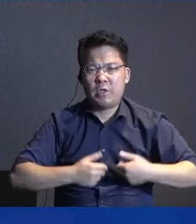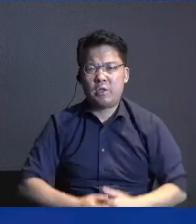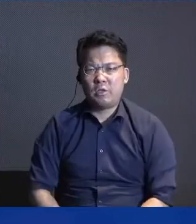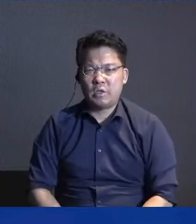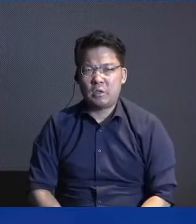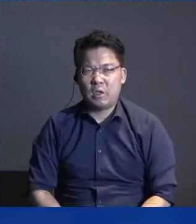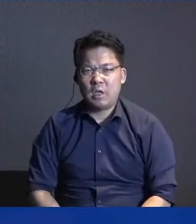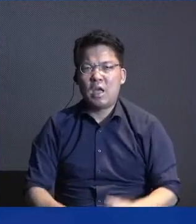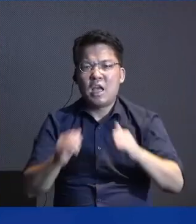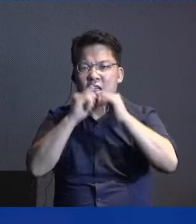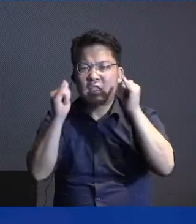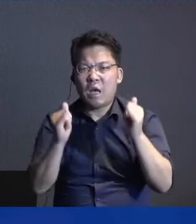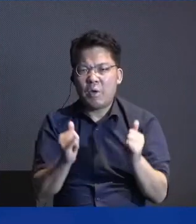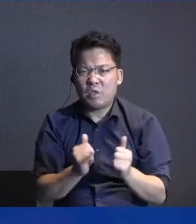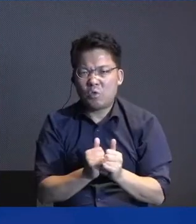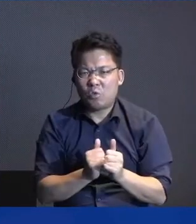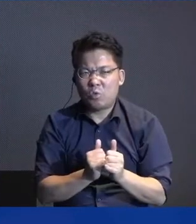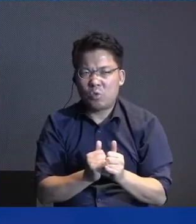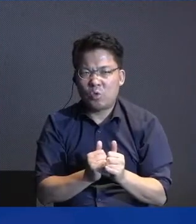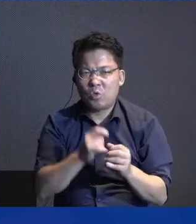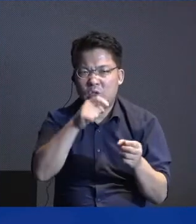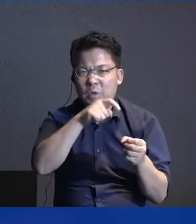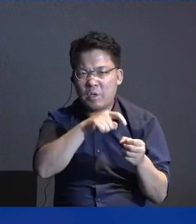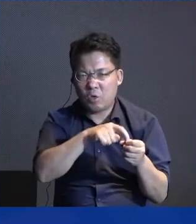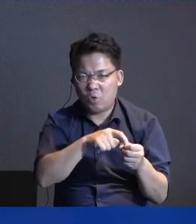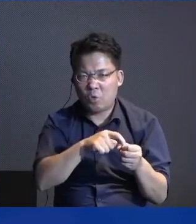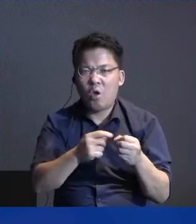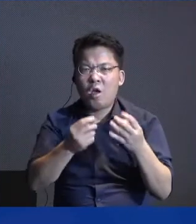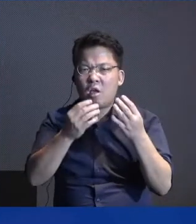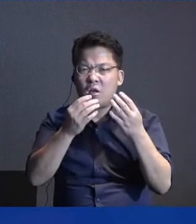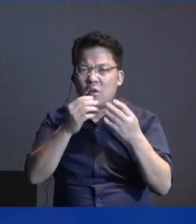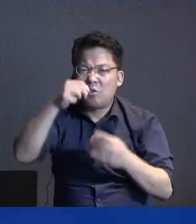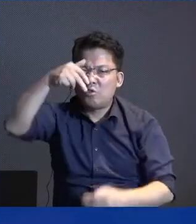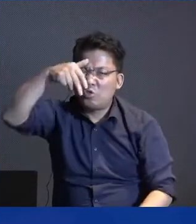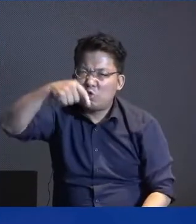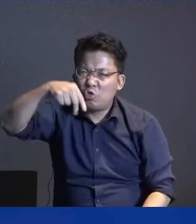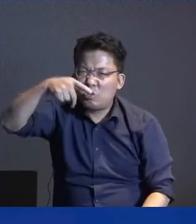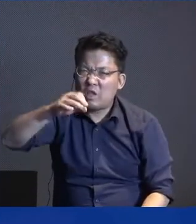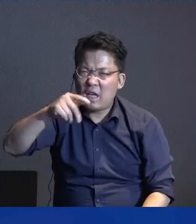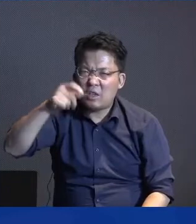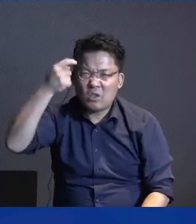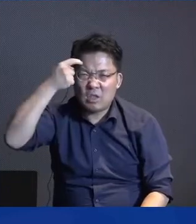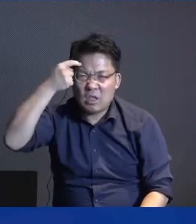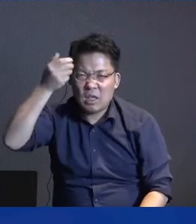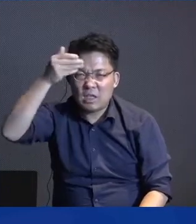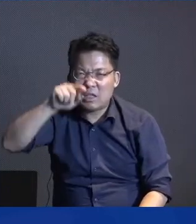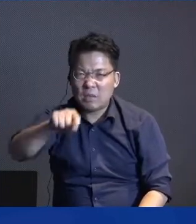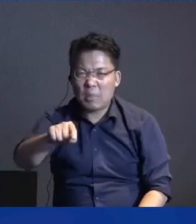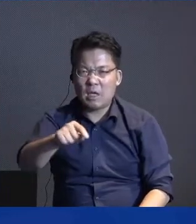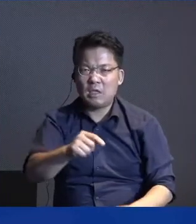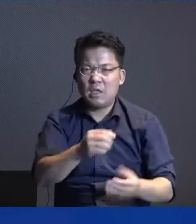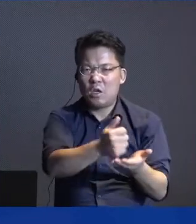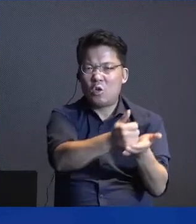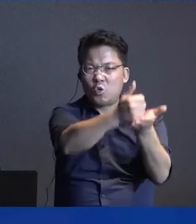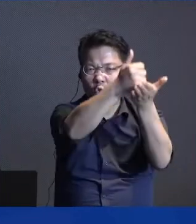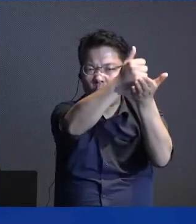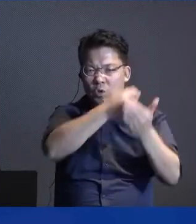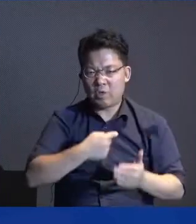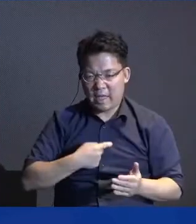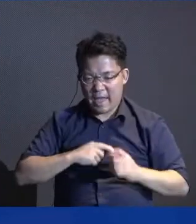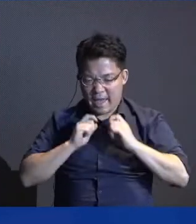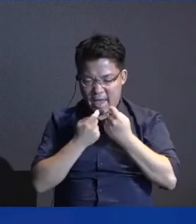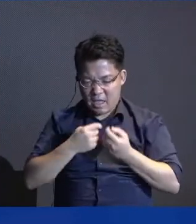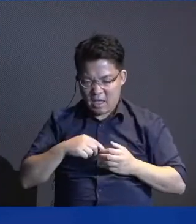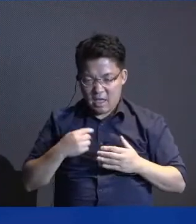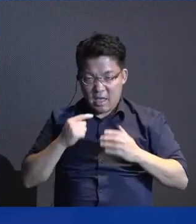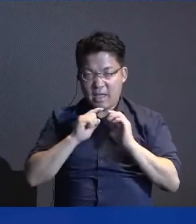has two dimensions: self-dignity and perceived dignity. Self-dignity is how one perceives or thinks